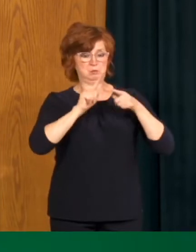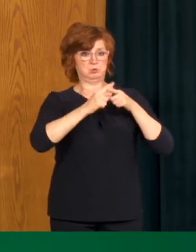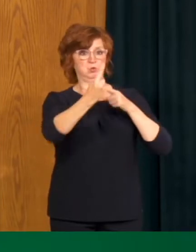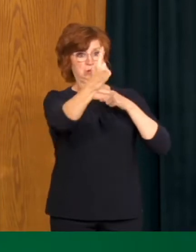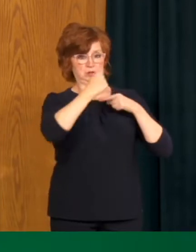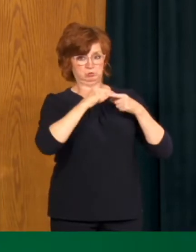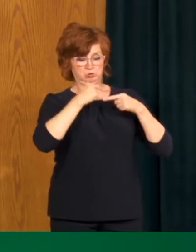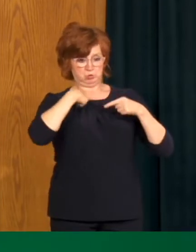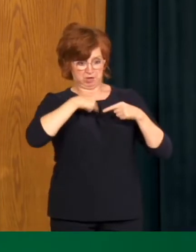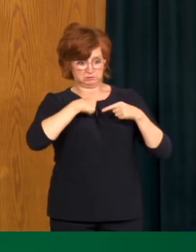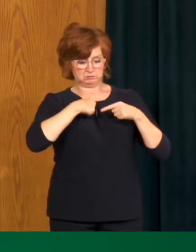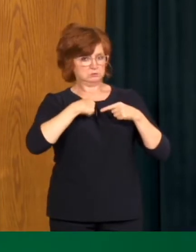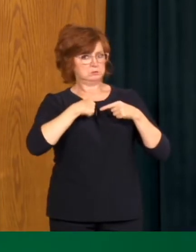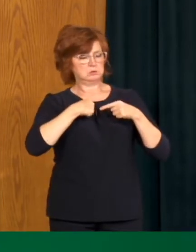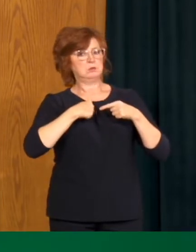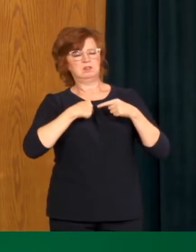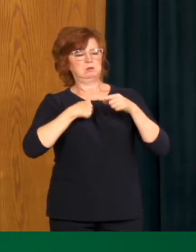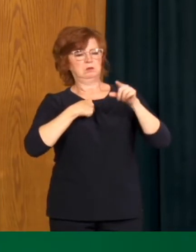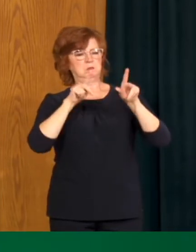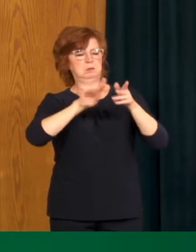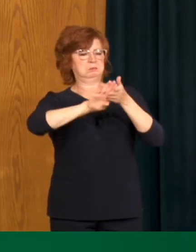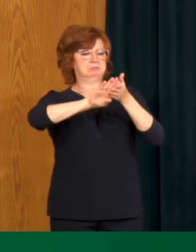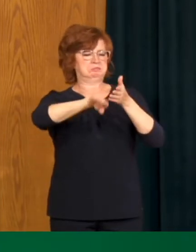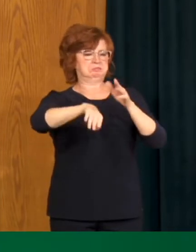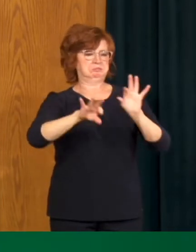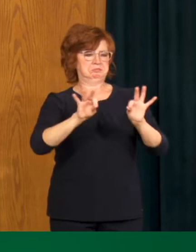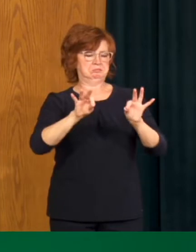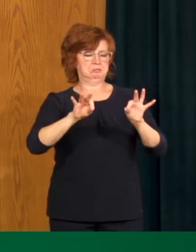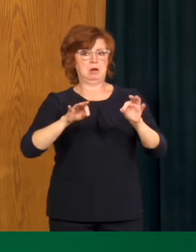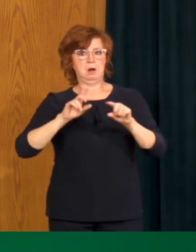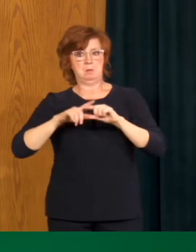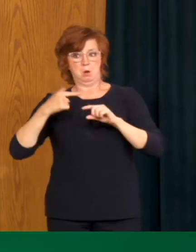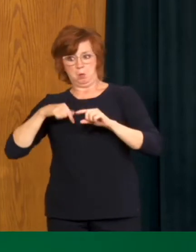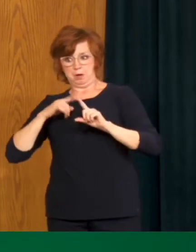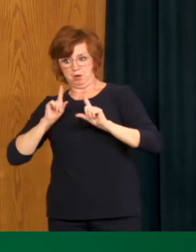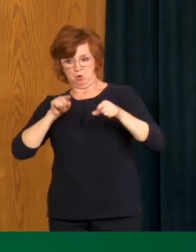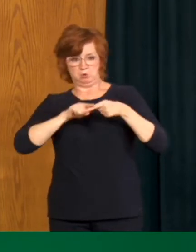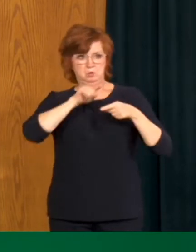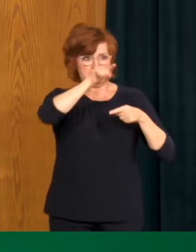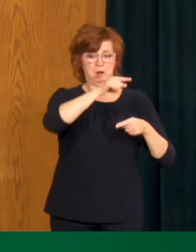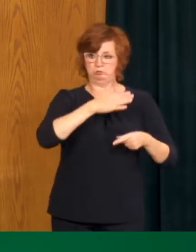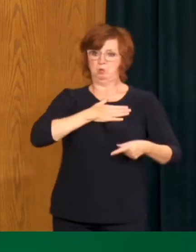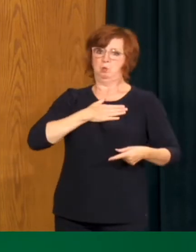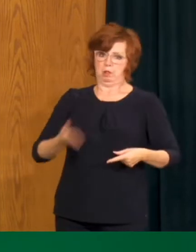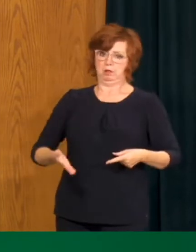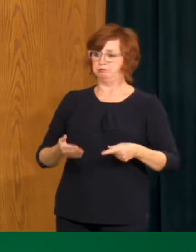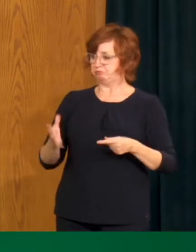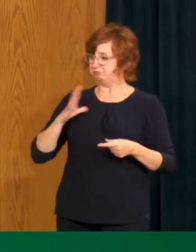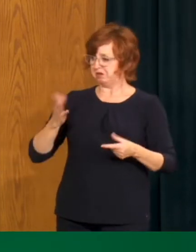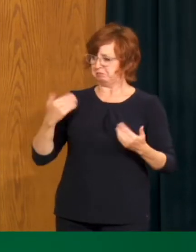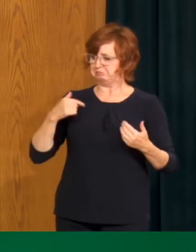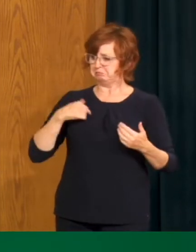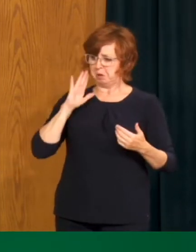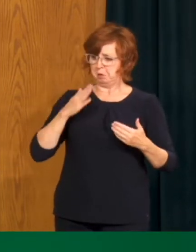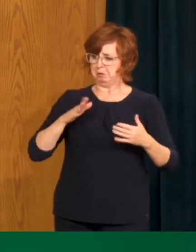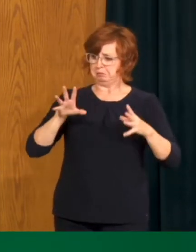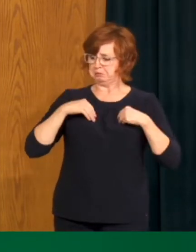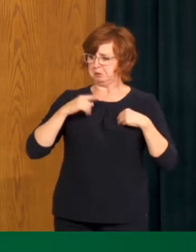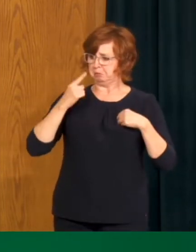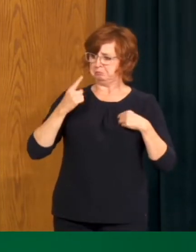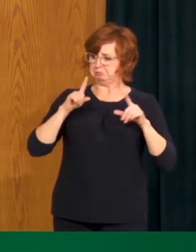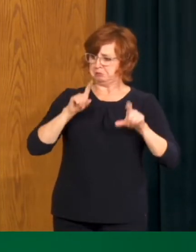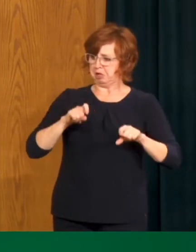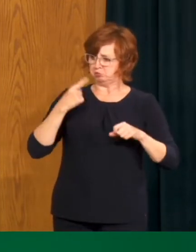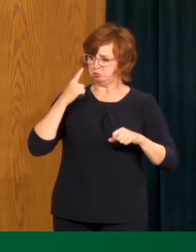active case finding, seeing such a large number of cases. The same thing happened in our work with the communities of La Loche and Clearwater Dene Nation.